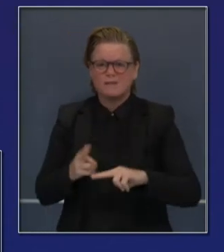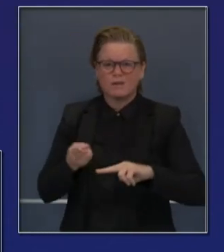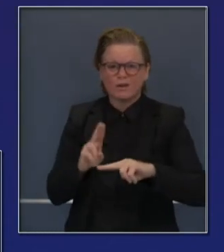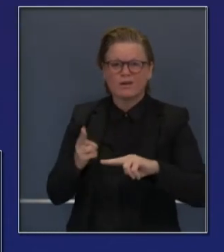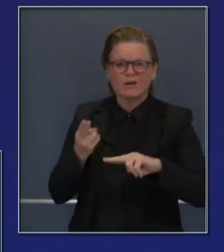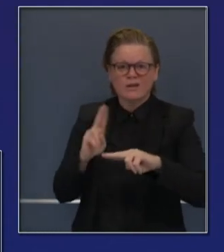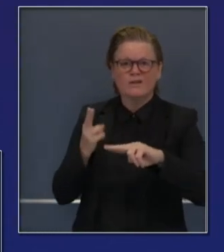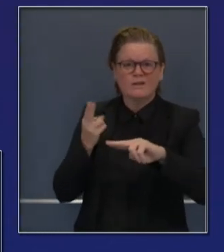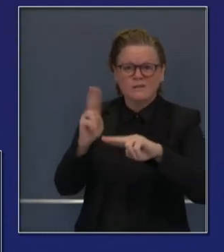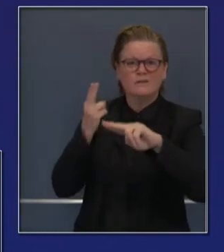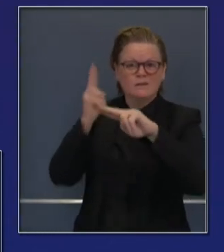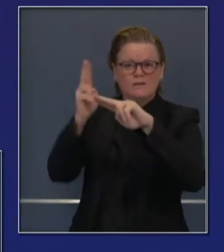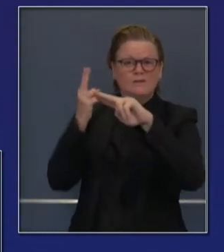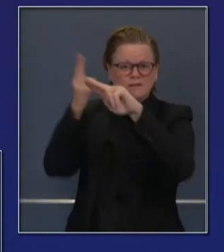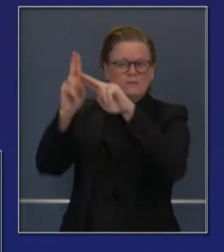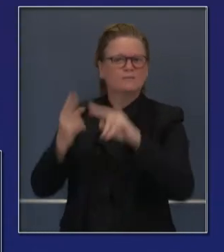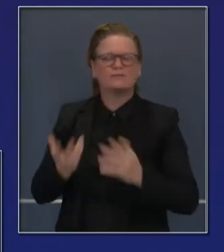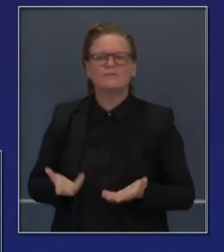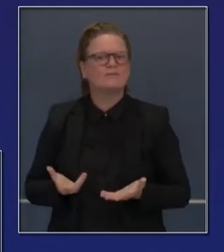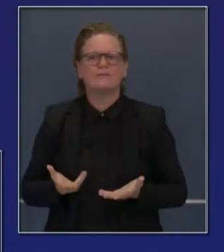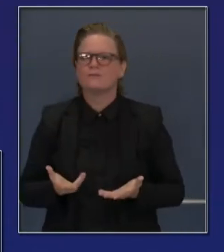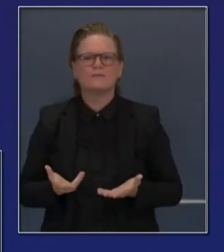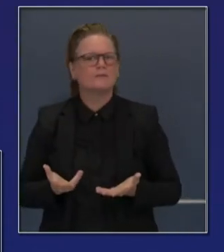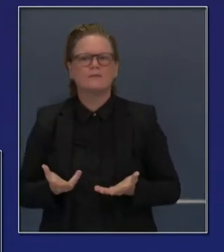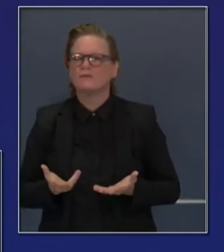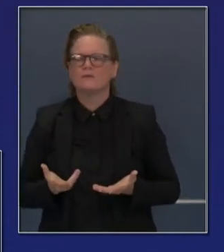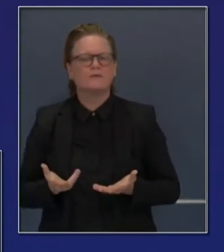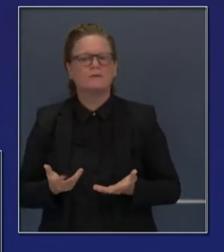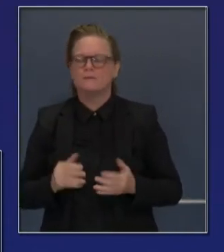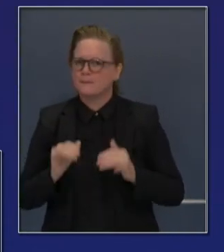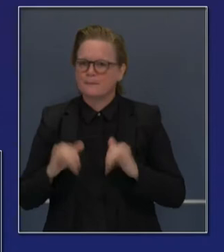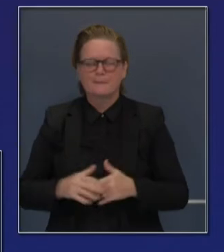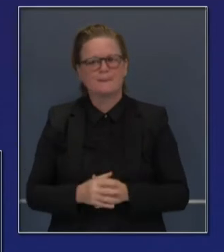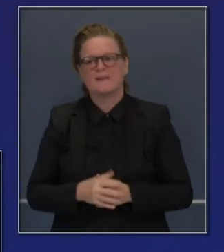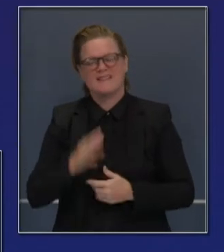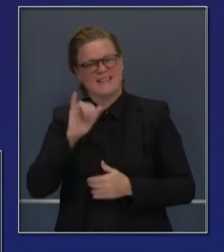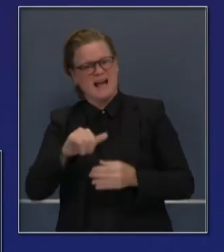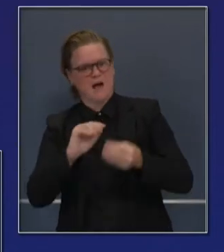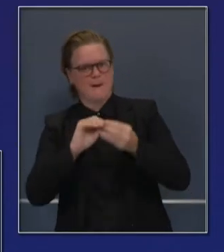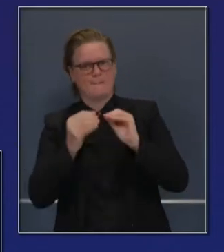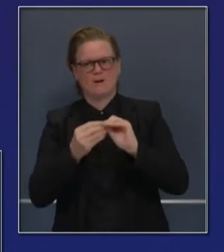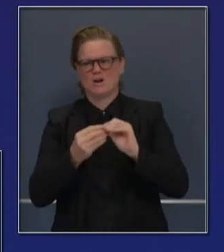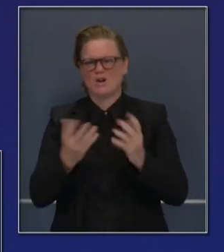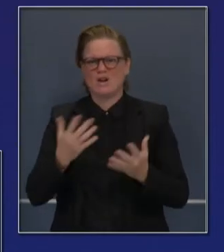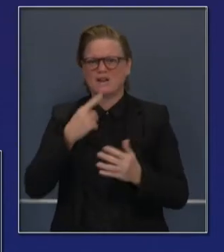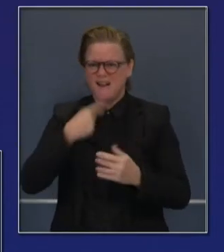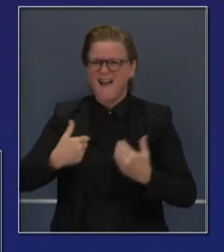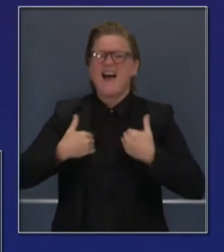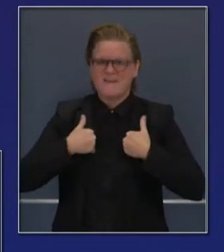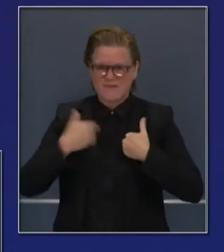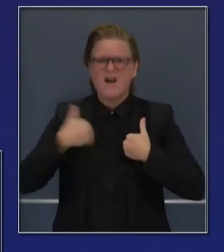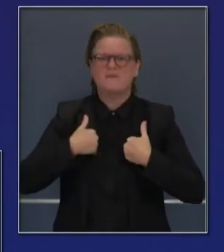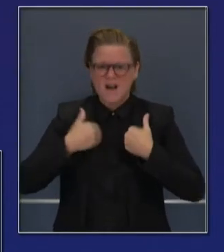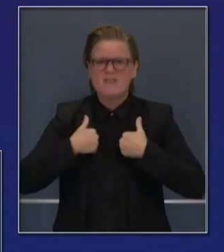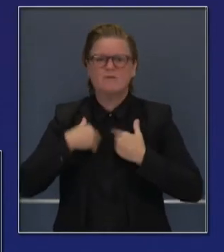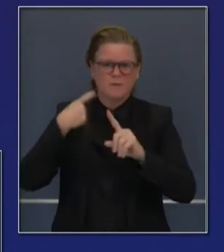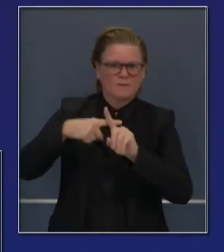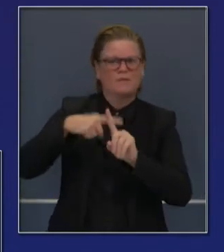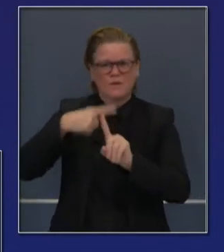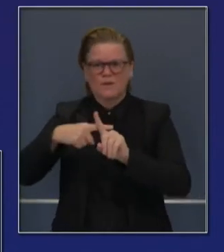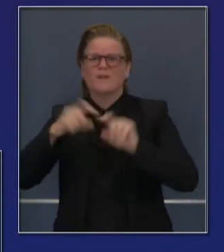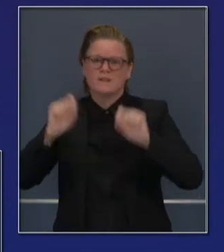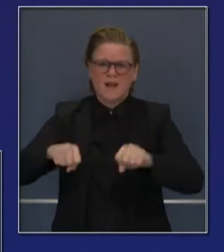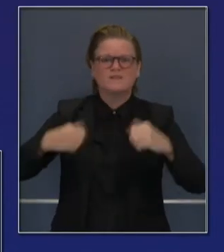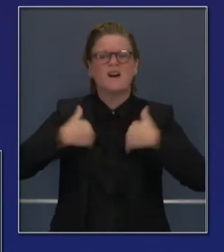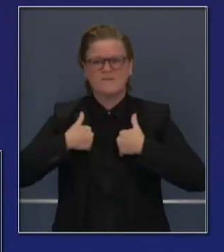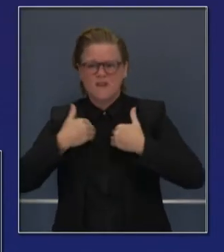and 10 days have not even begun to impact hospitals yet. We know that it takes about 2 weeks. So a few days ago, when we